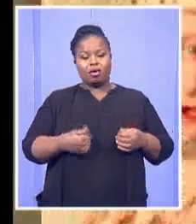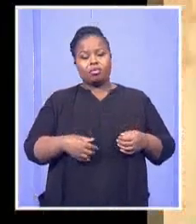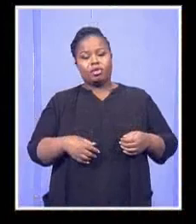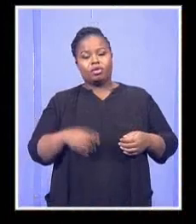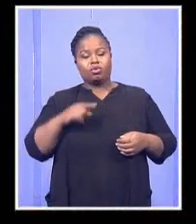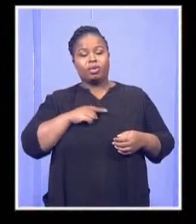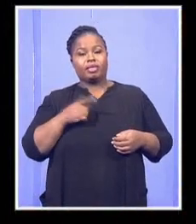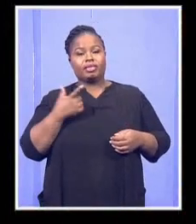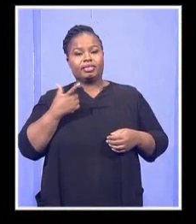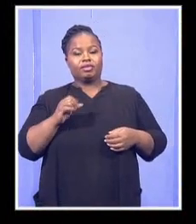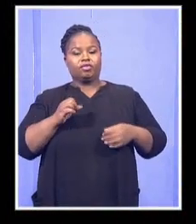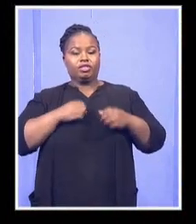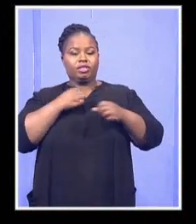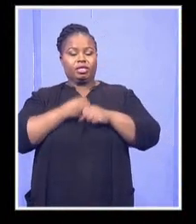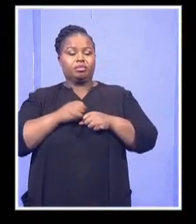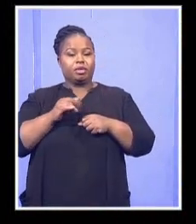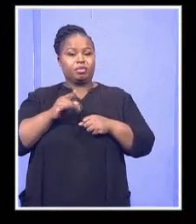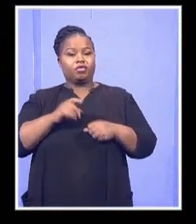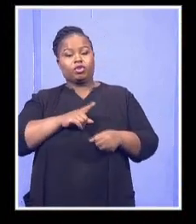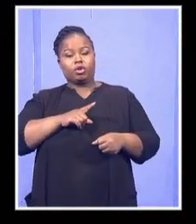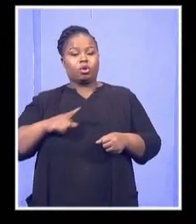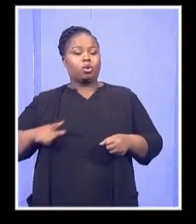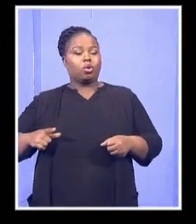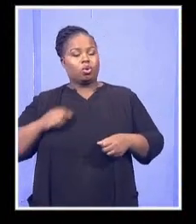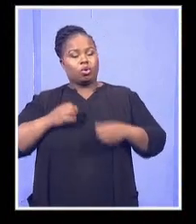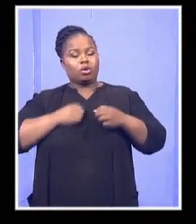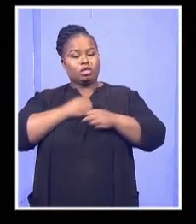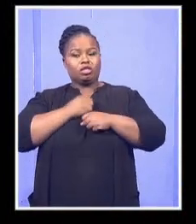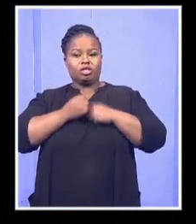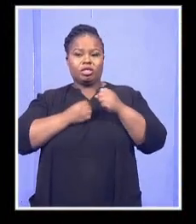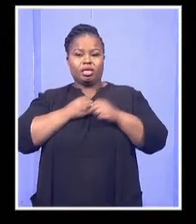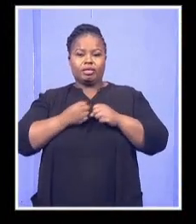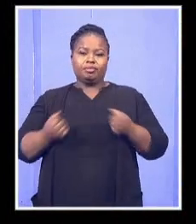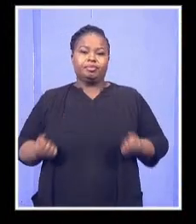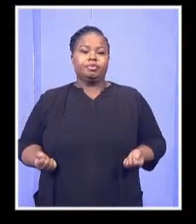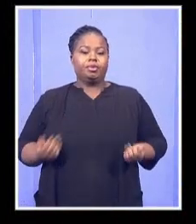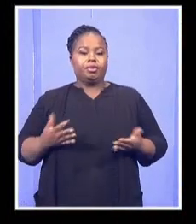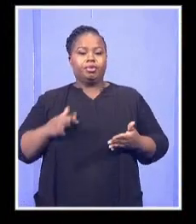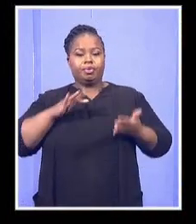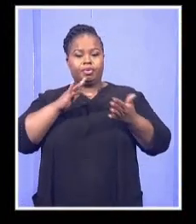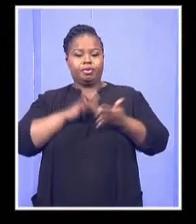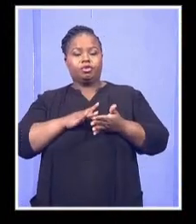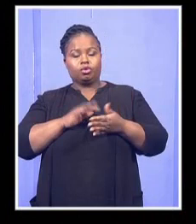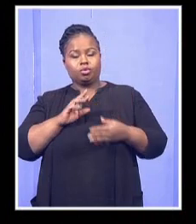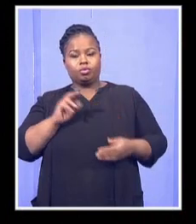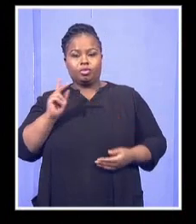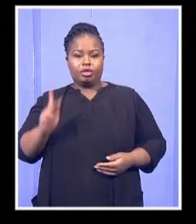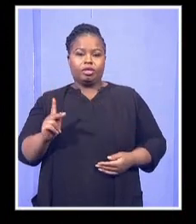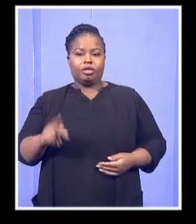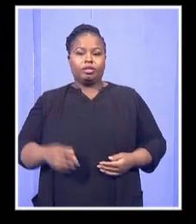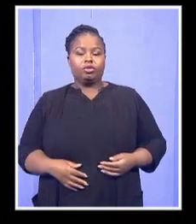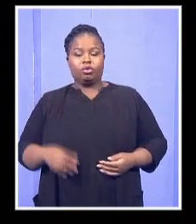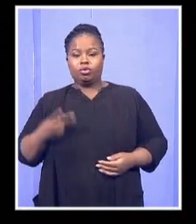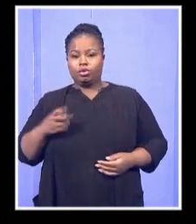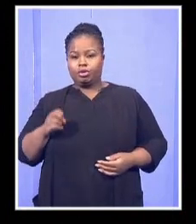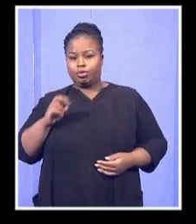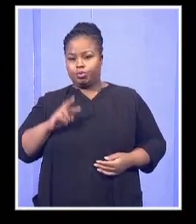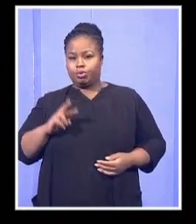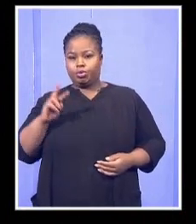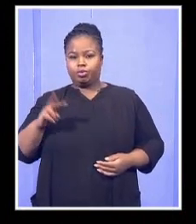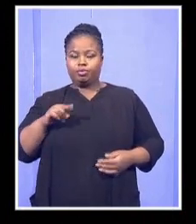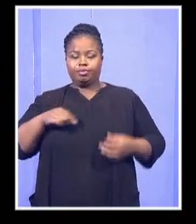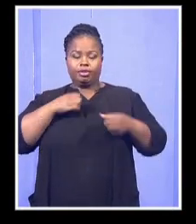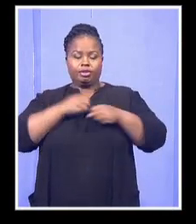at the helm, that is the longest serving monarch in the history of the United Kingdom. In 2022, this year,